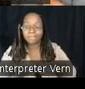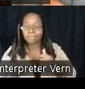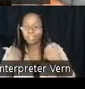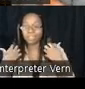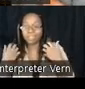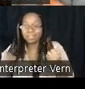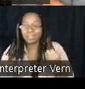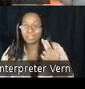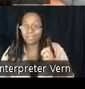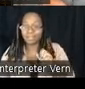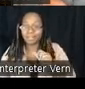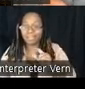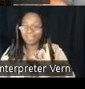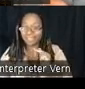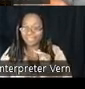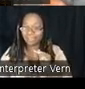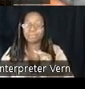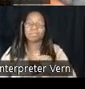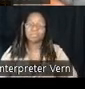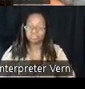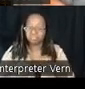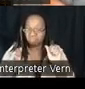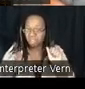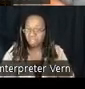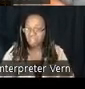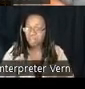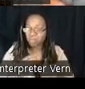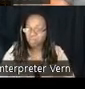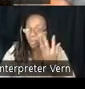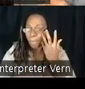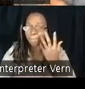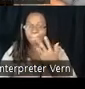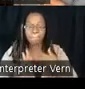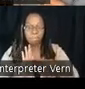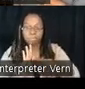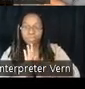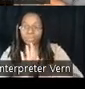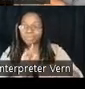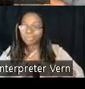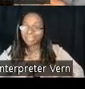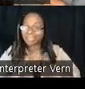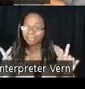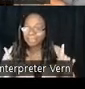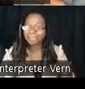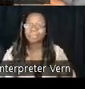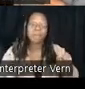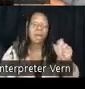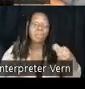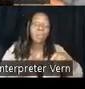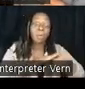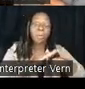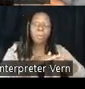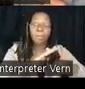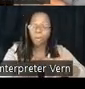show up in this environment. They've transformed their pain. They show up in this environment differently for the children who land in. So they're showing up having done the